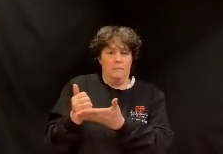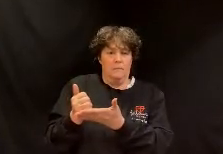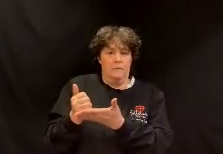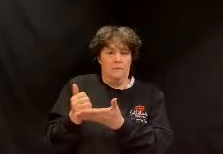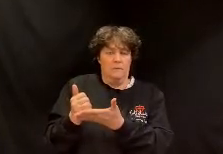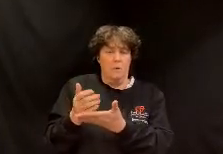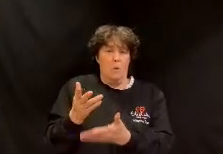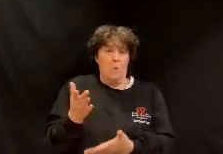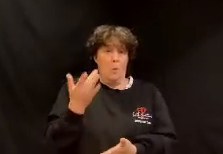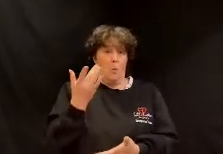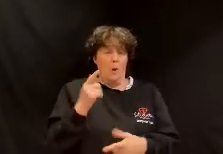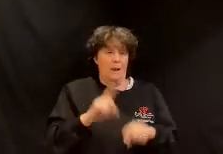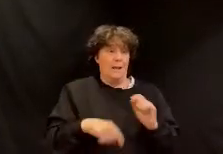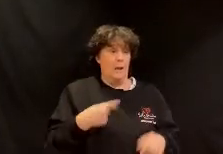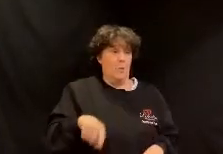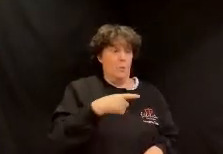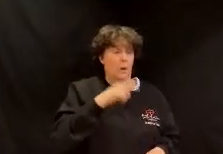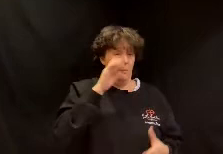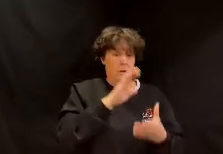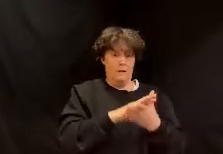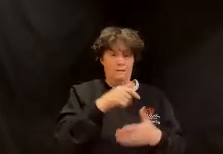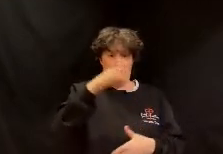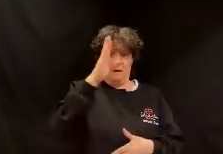why can't we believe God for whatever it is?